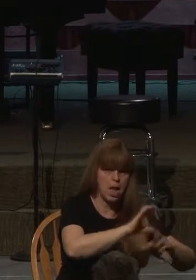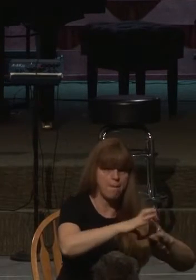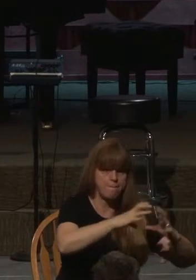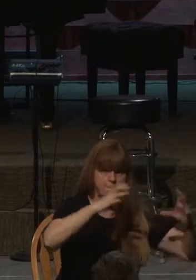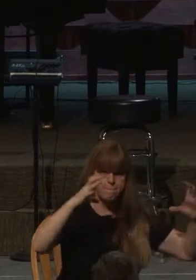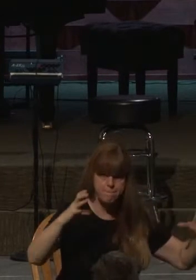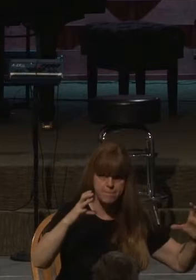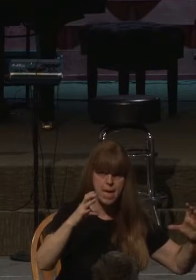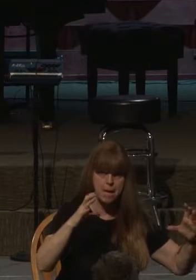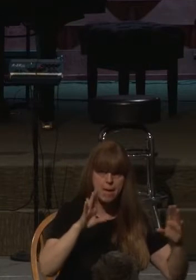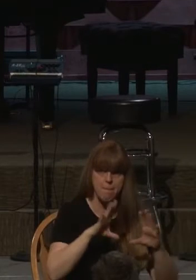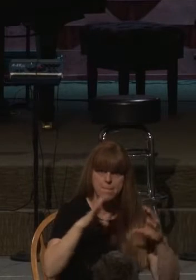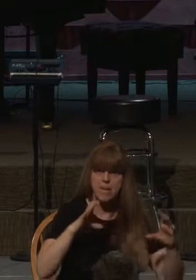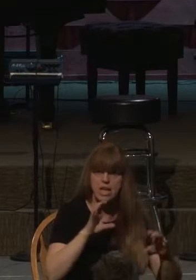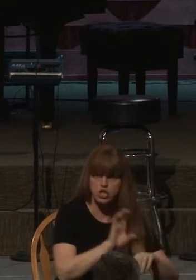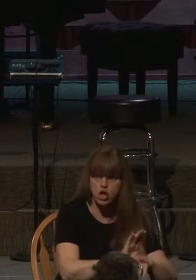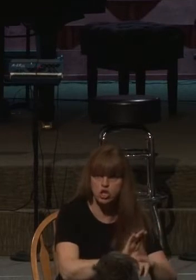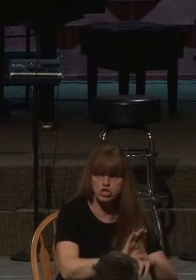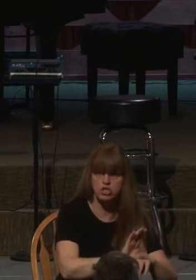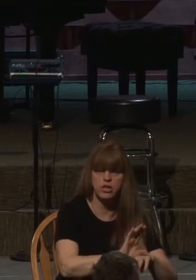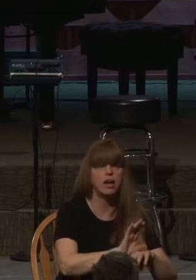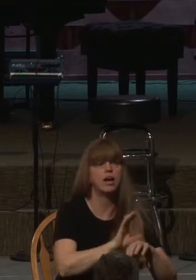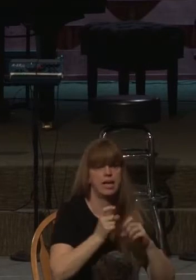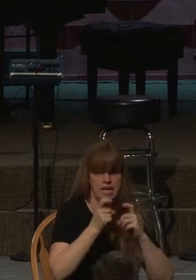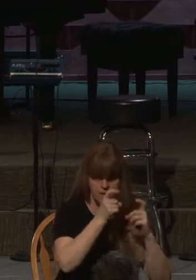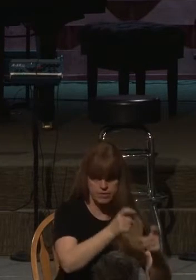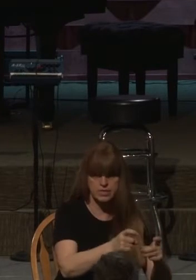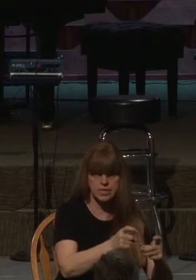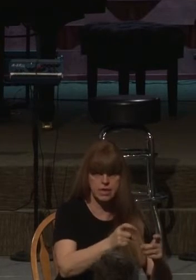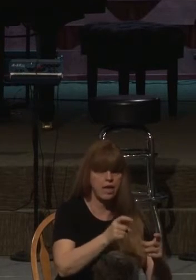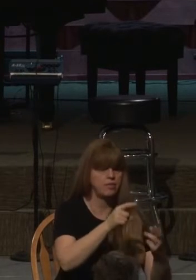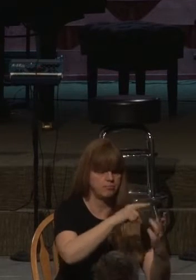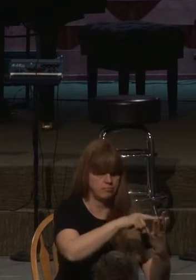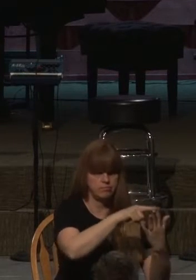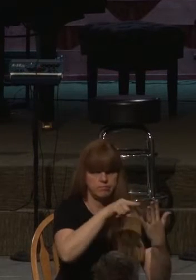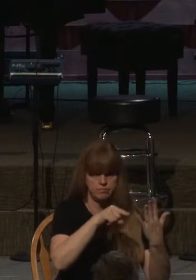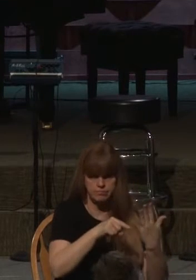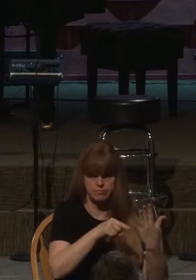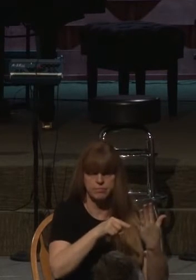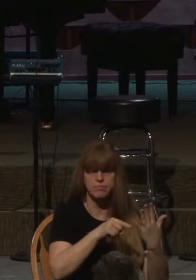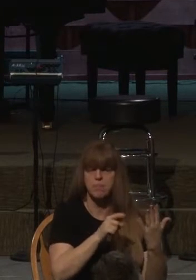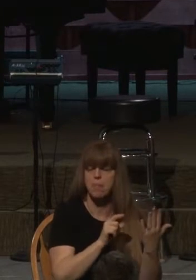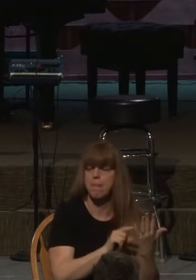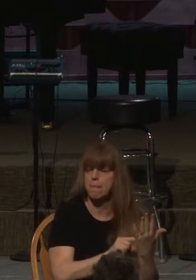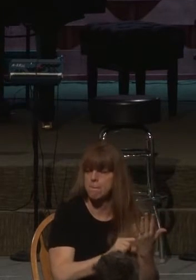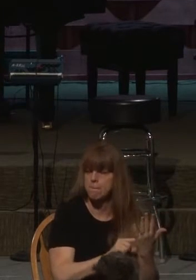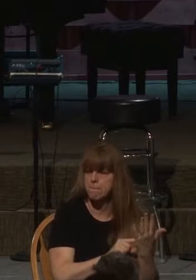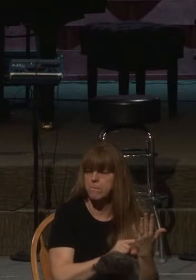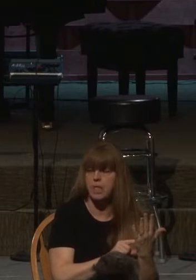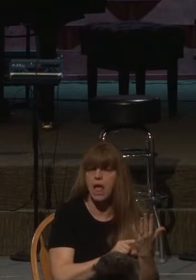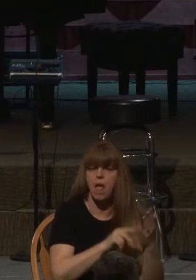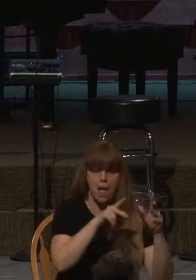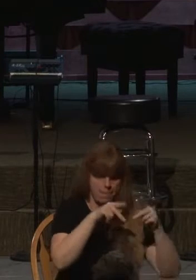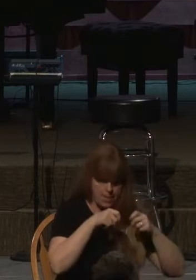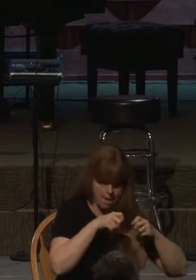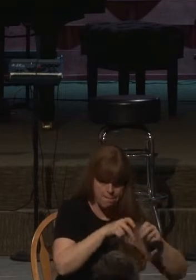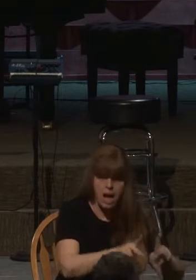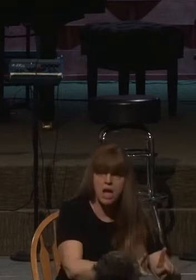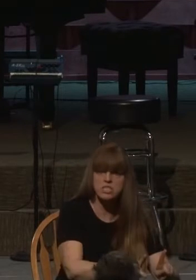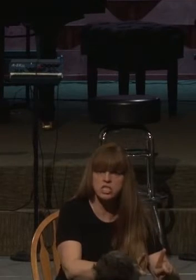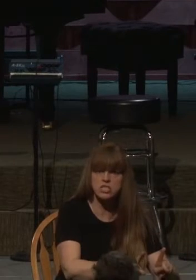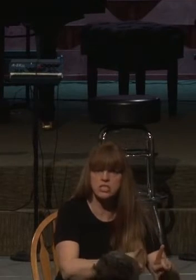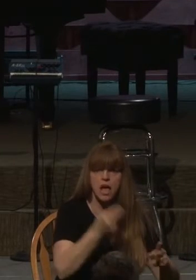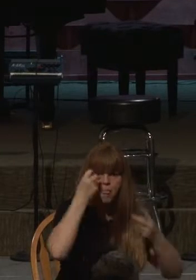body, certain gifts. And here are those specific gifts. The apostles,